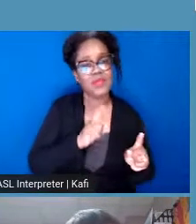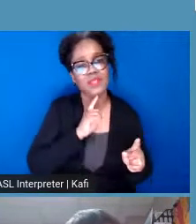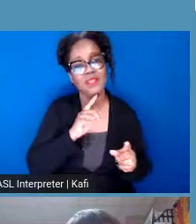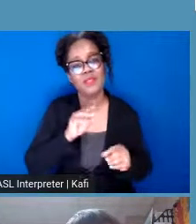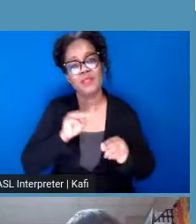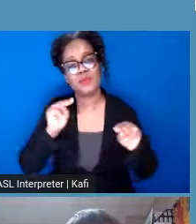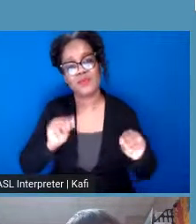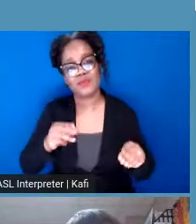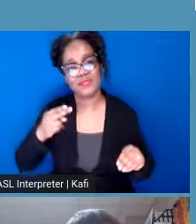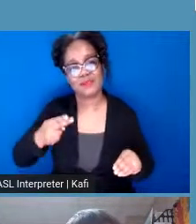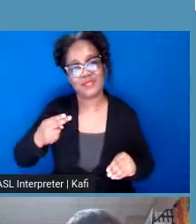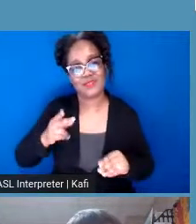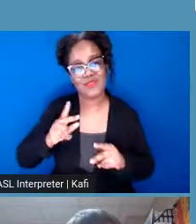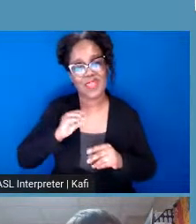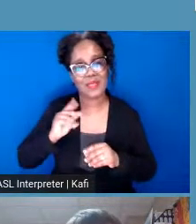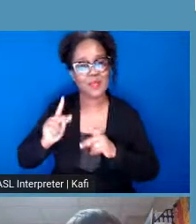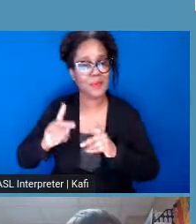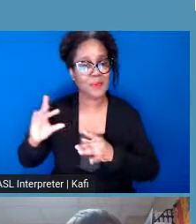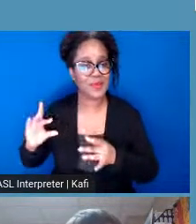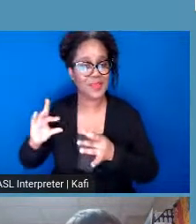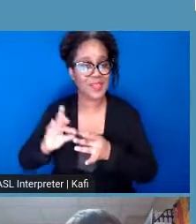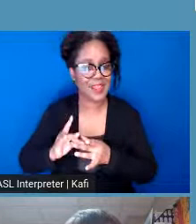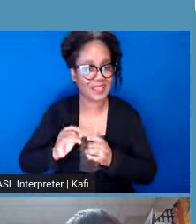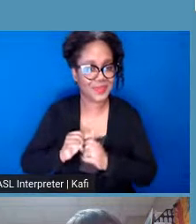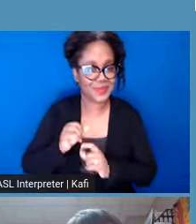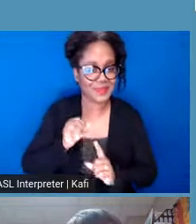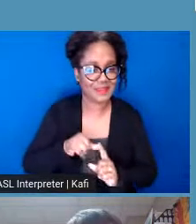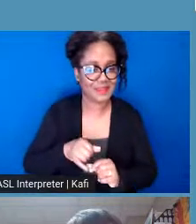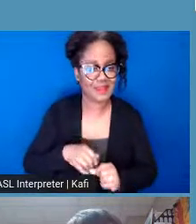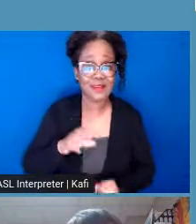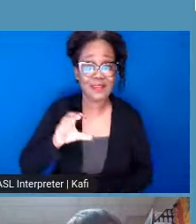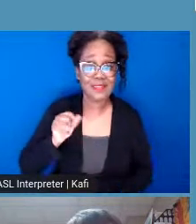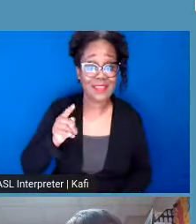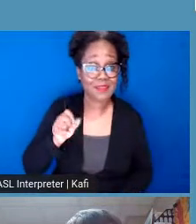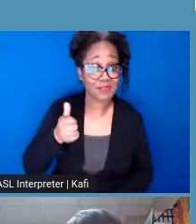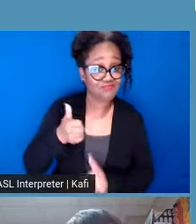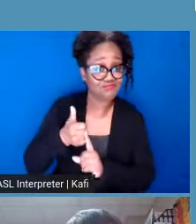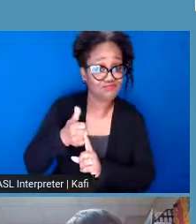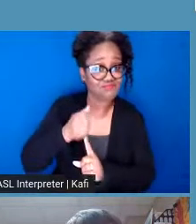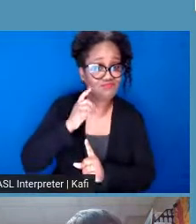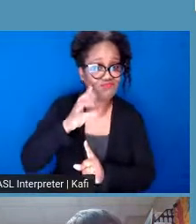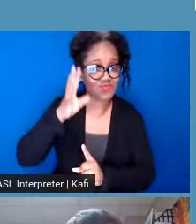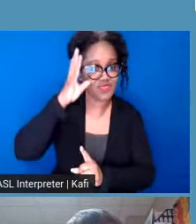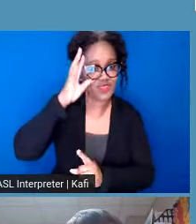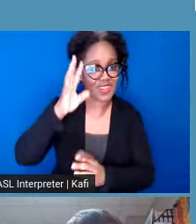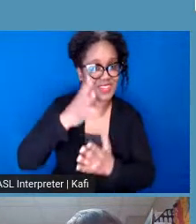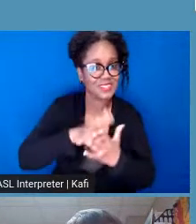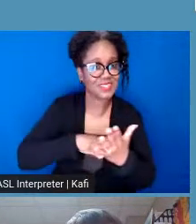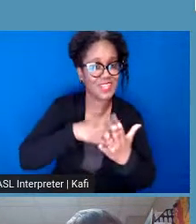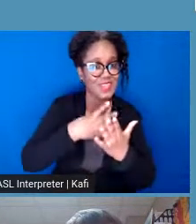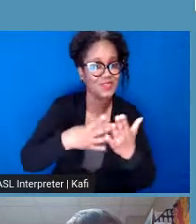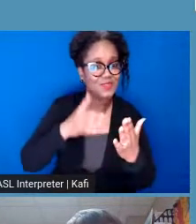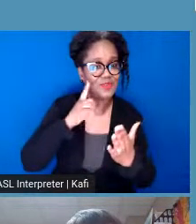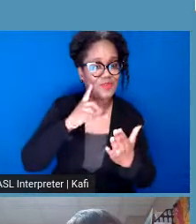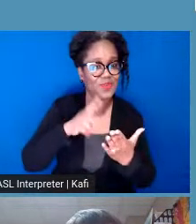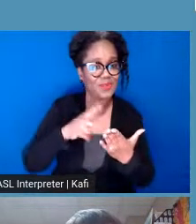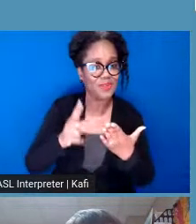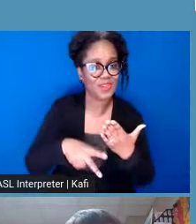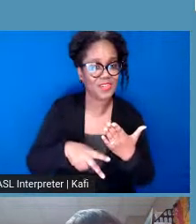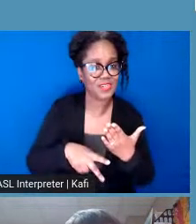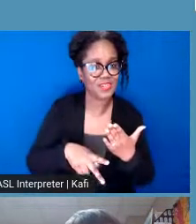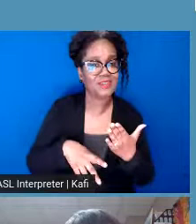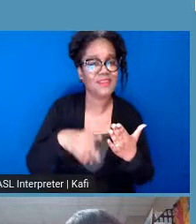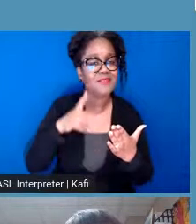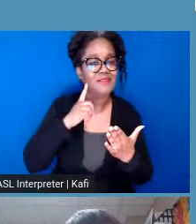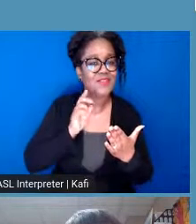it. So Carolyne had really devised a schedule for the project where we would share 1 to 2